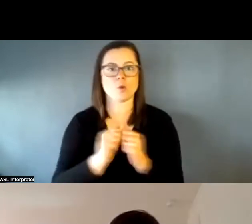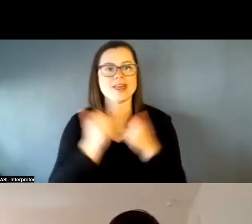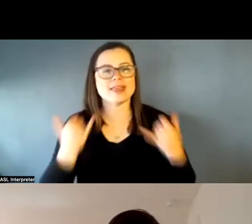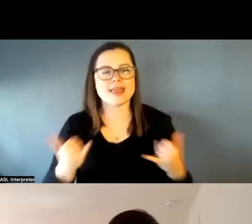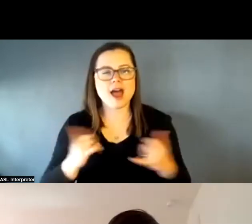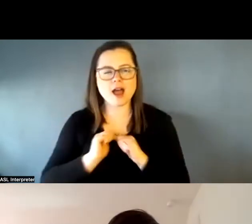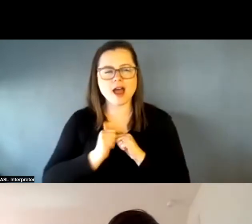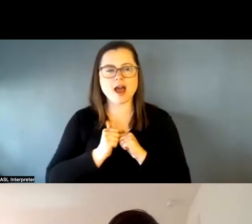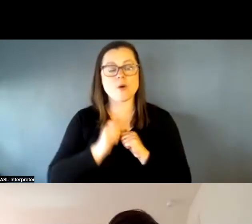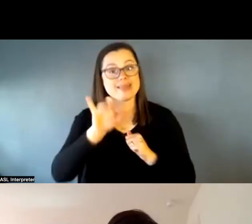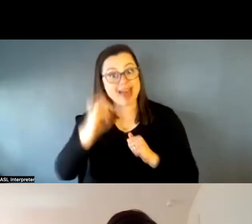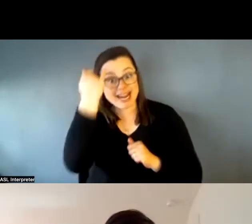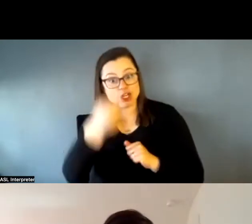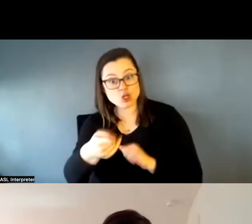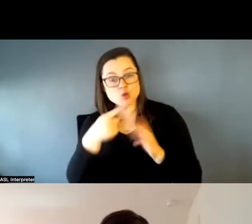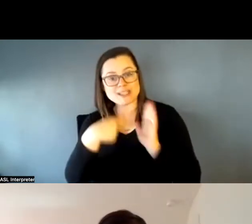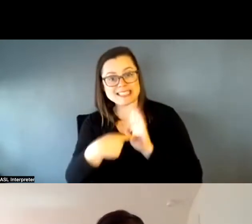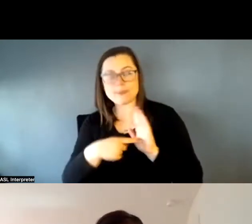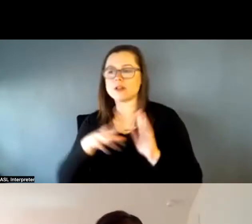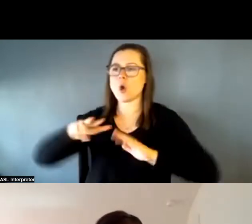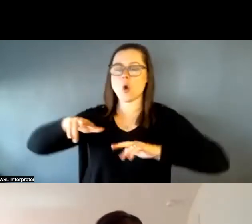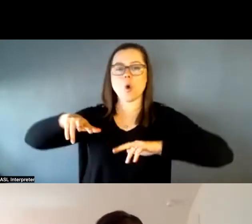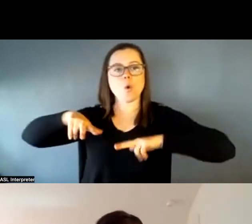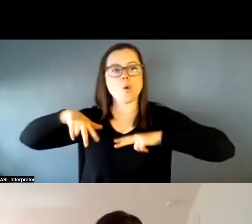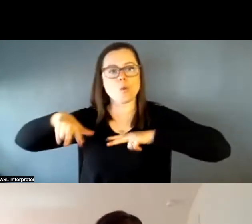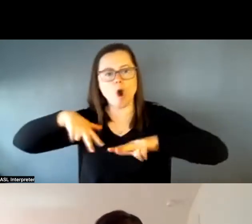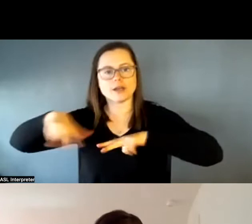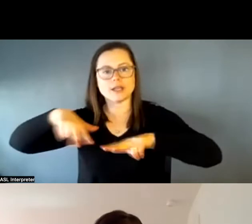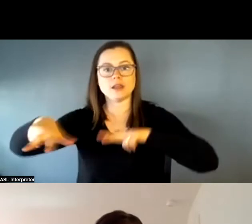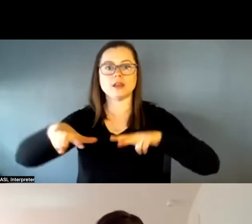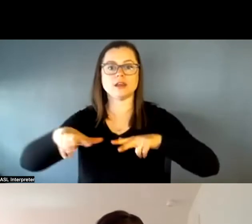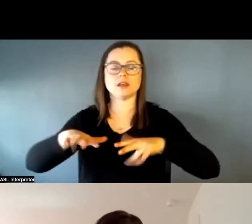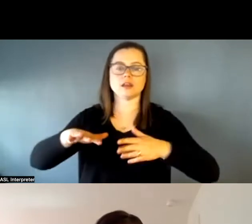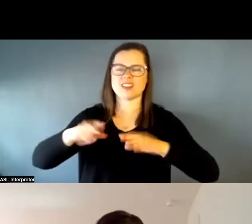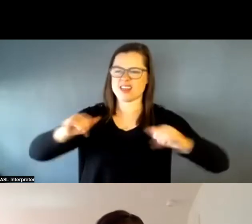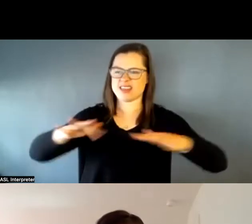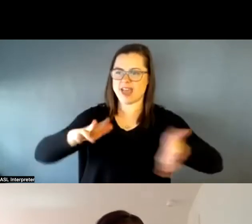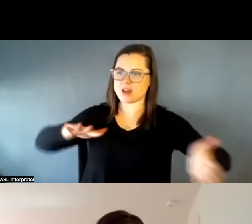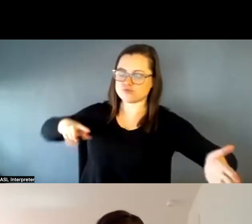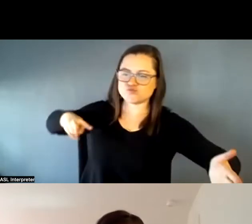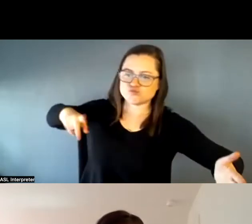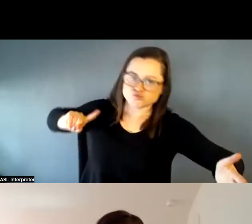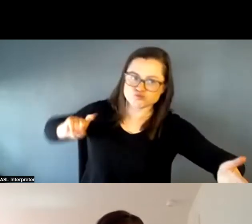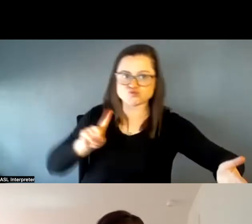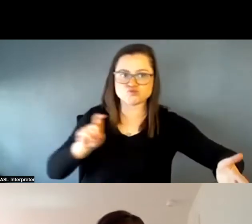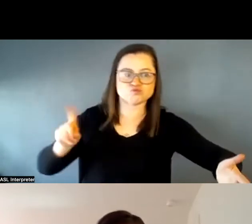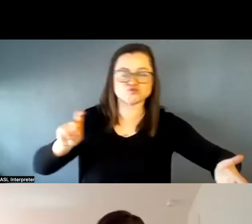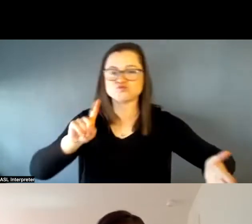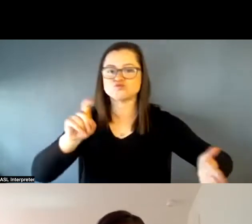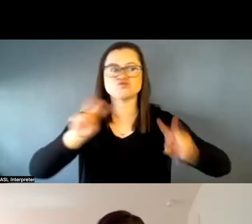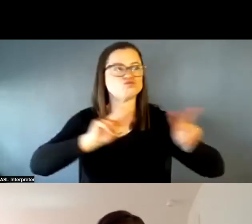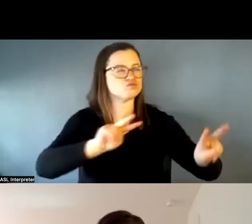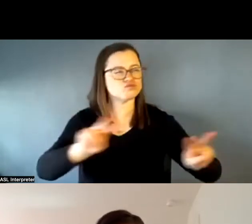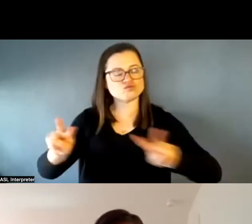idea of walking seems to be, sort of covering terrain. It seems like a really great metaphor for the ways that we actually connect with